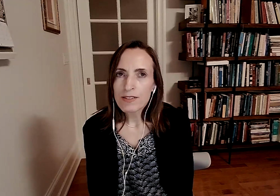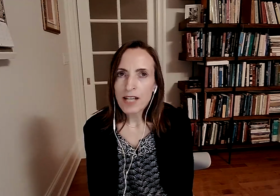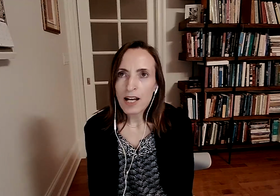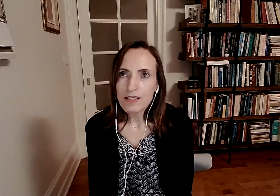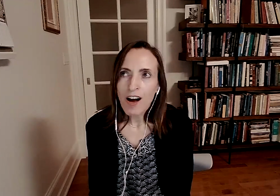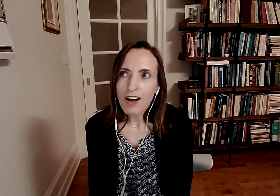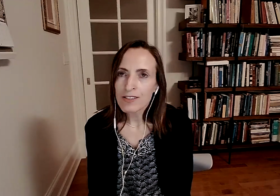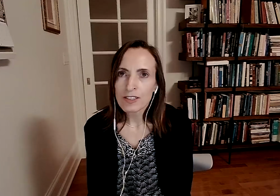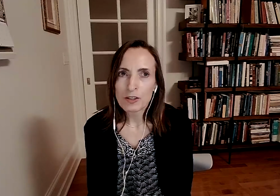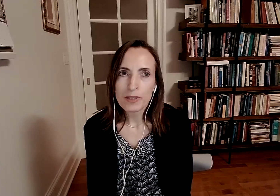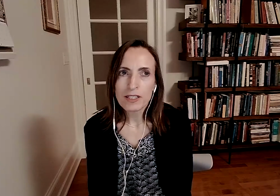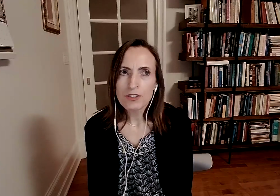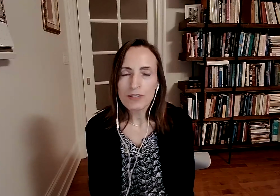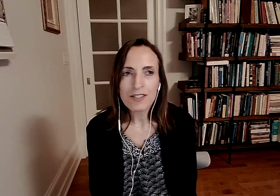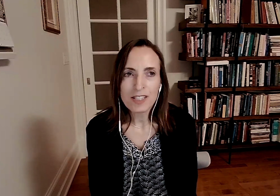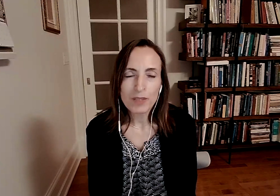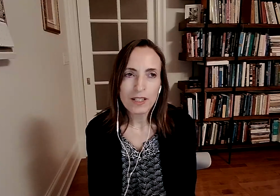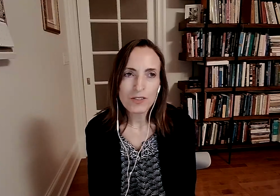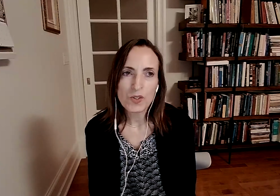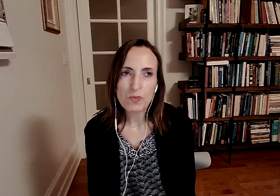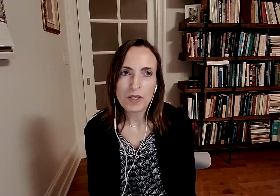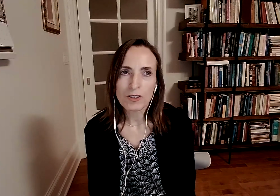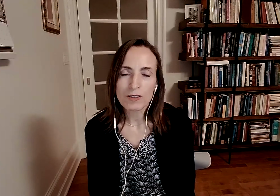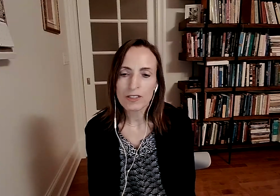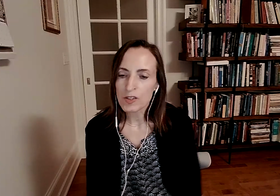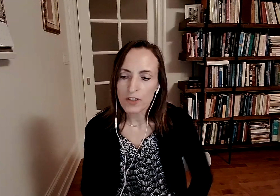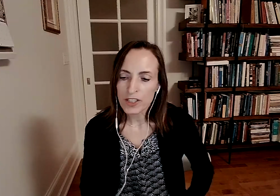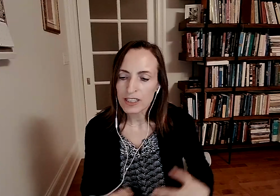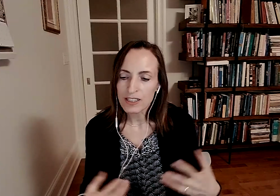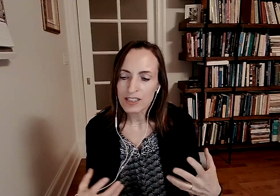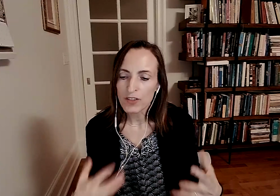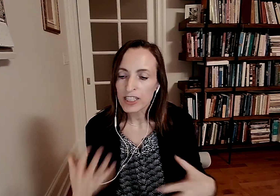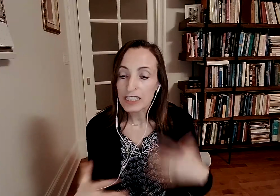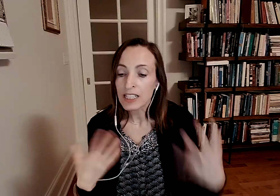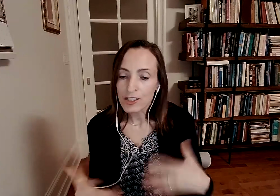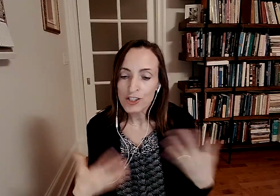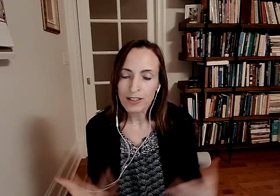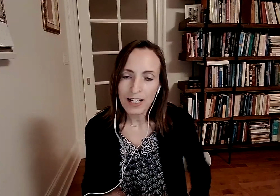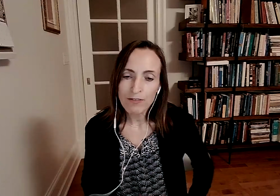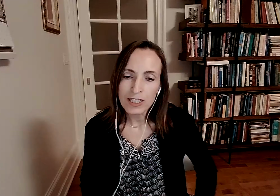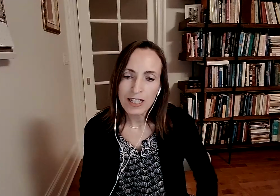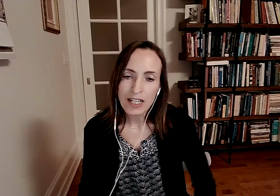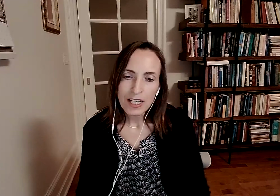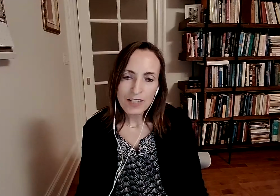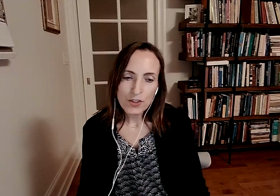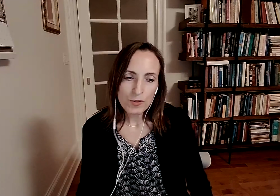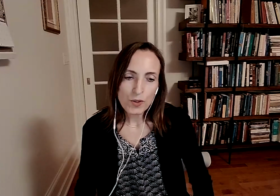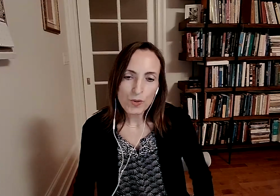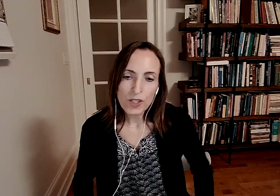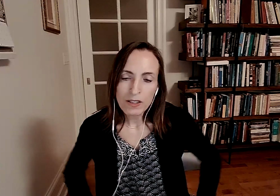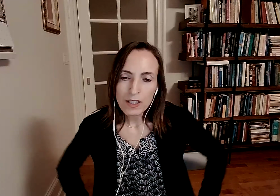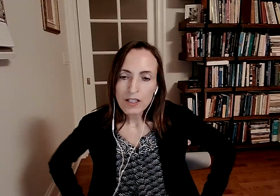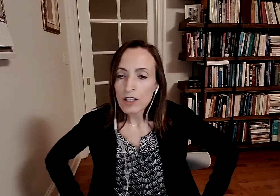This TED talk is a little bit interesting because the speaker, is very engaged and lively. And so